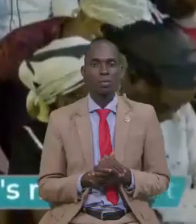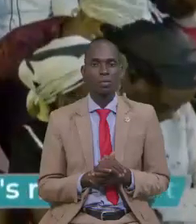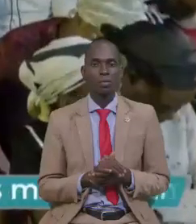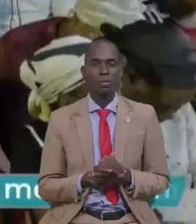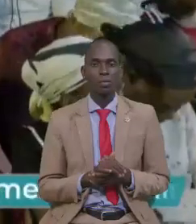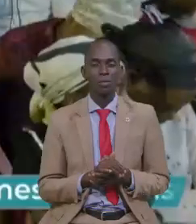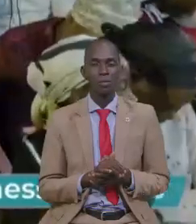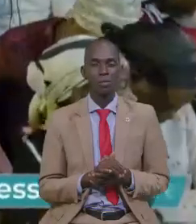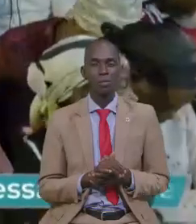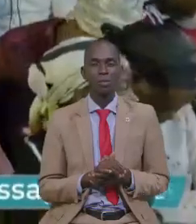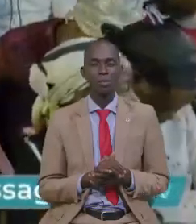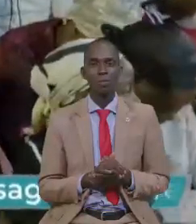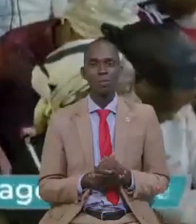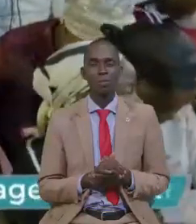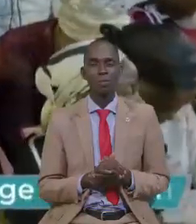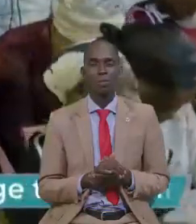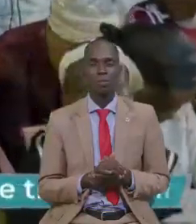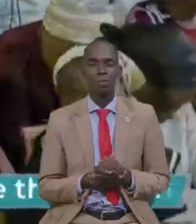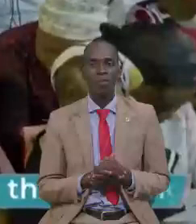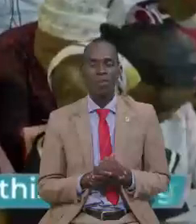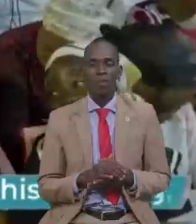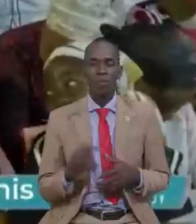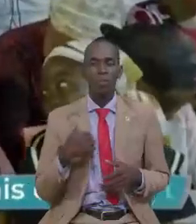Okay, you are the ones left, so let's be fast.